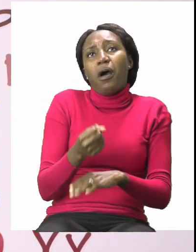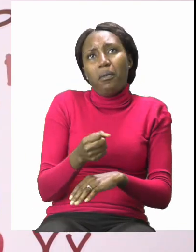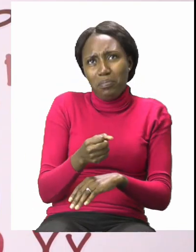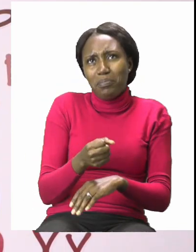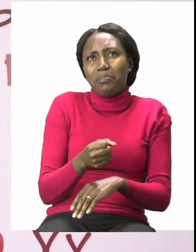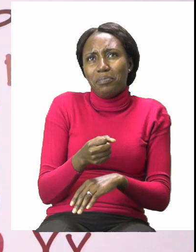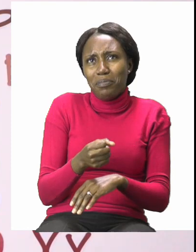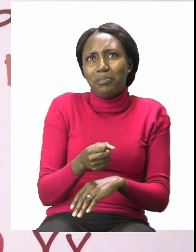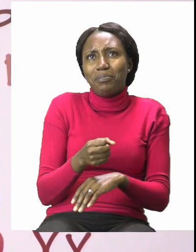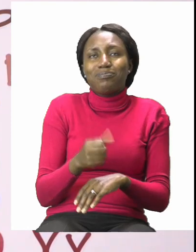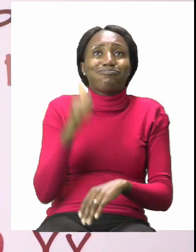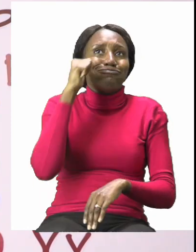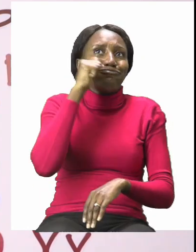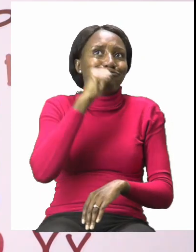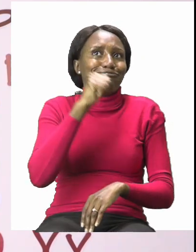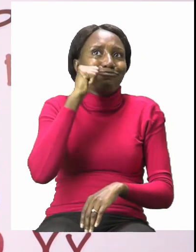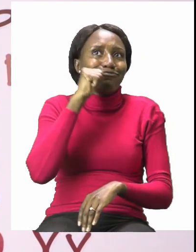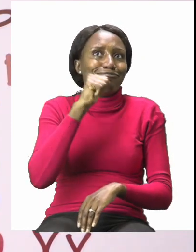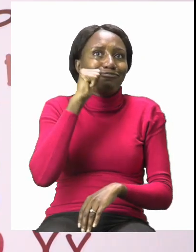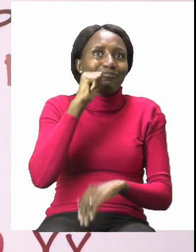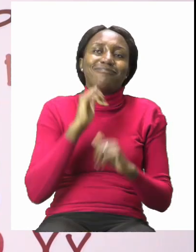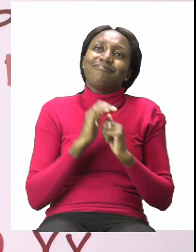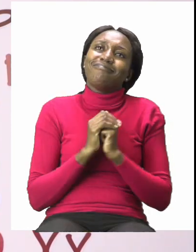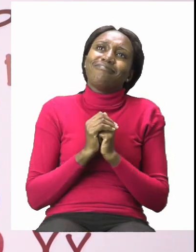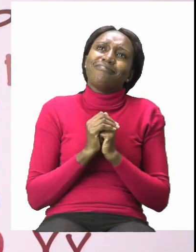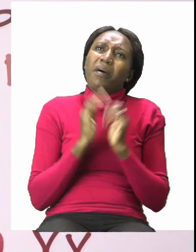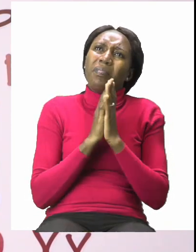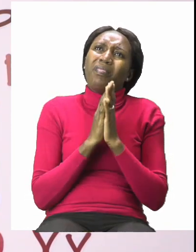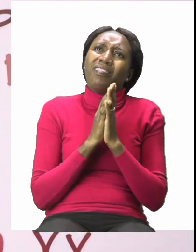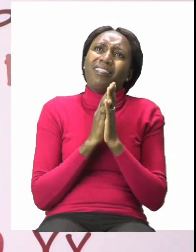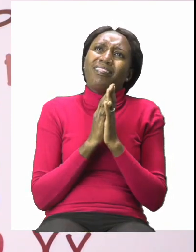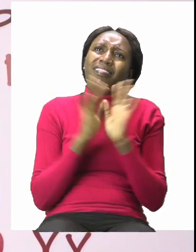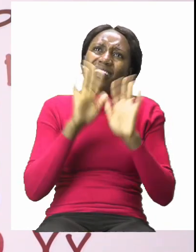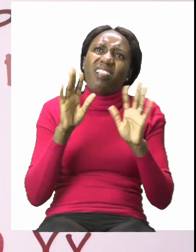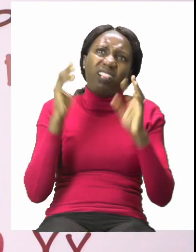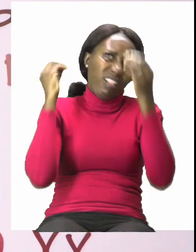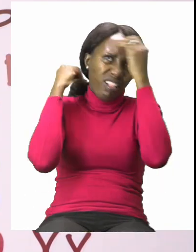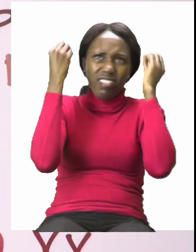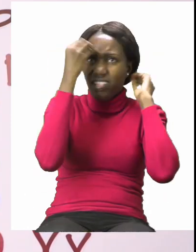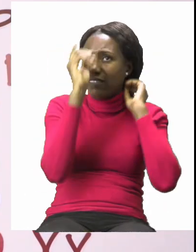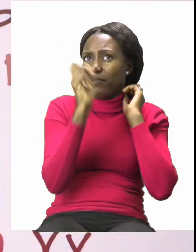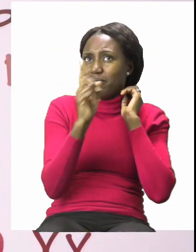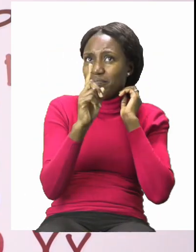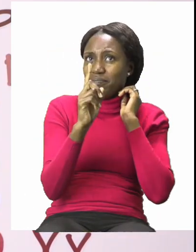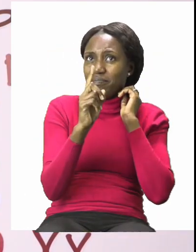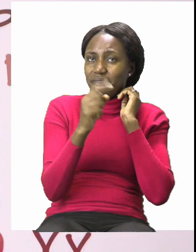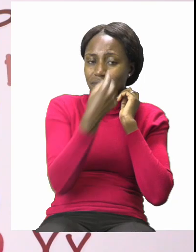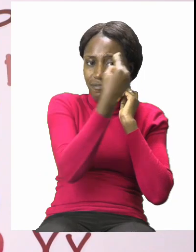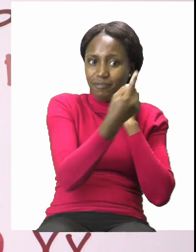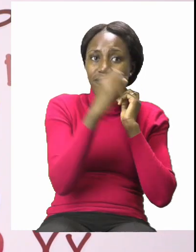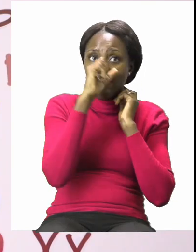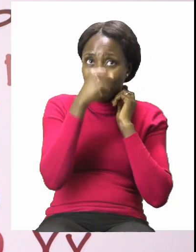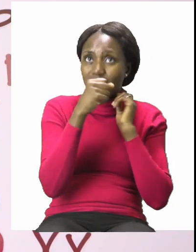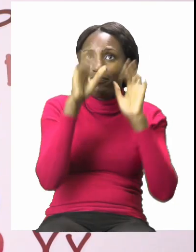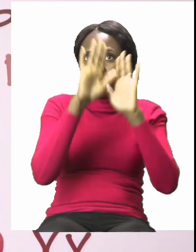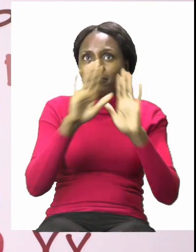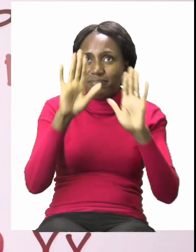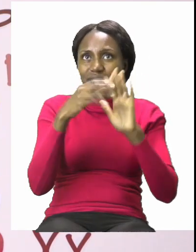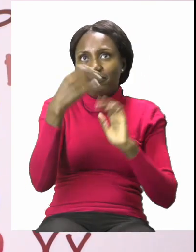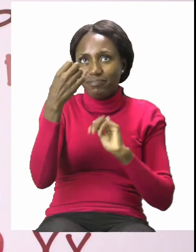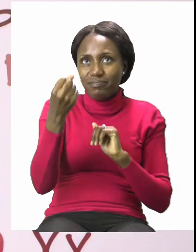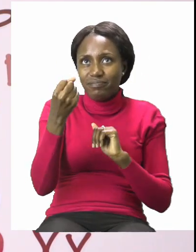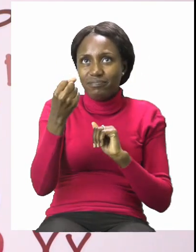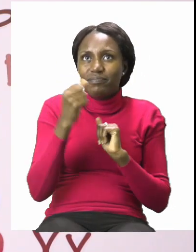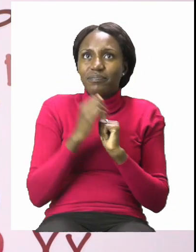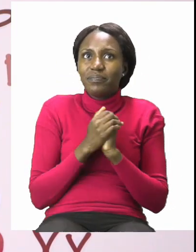colored yellow. So please don't mix the colors. You're only going to use one color for one friend. And then